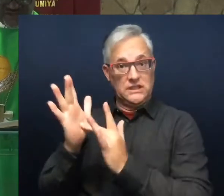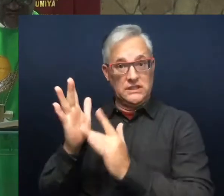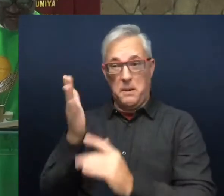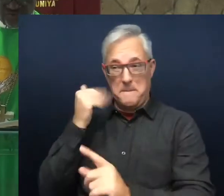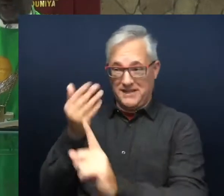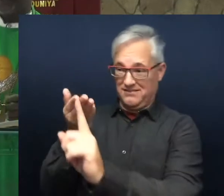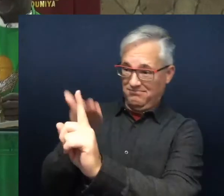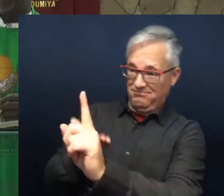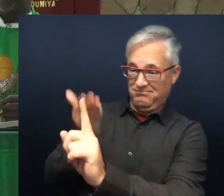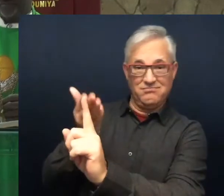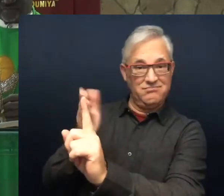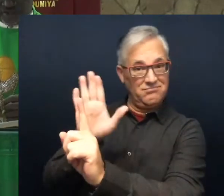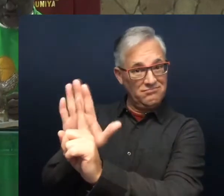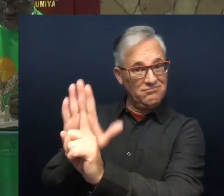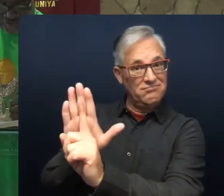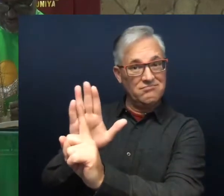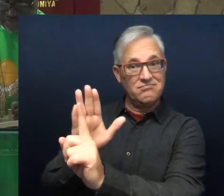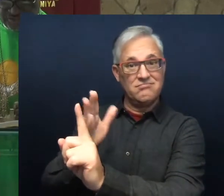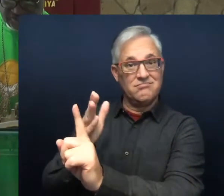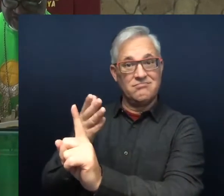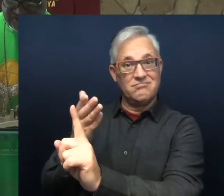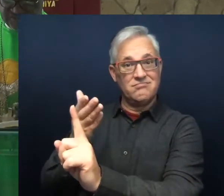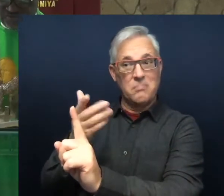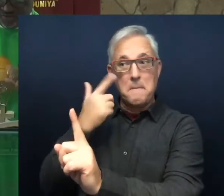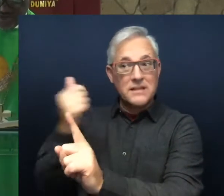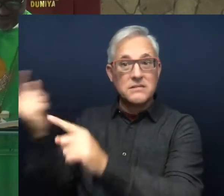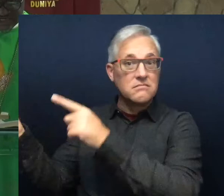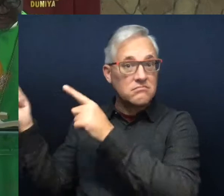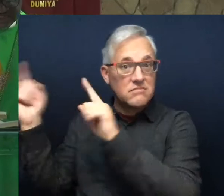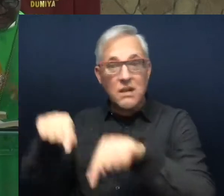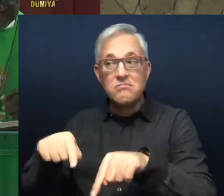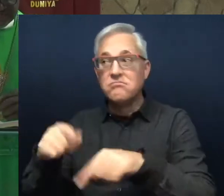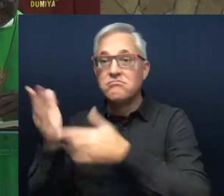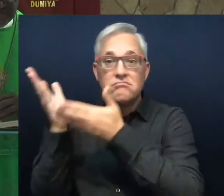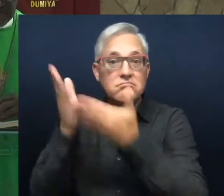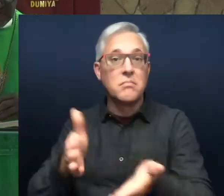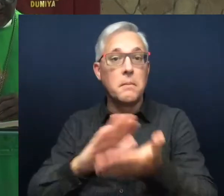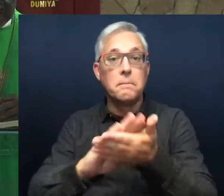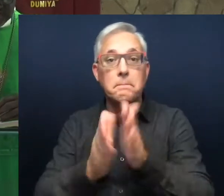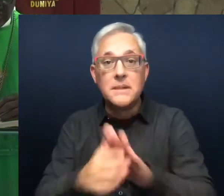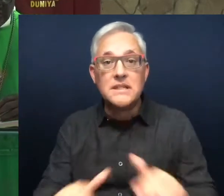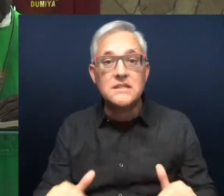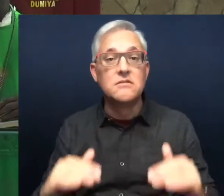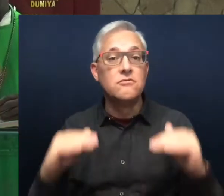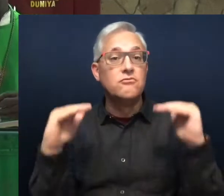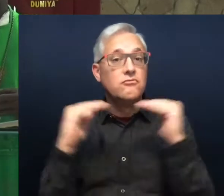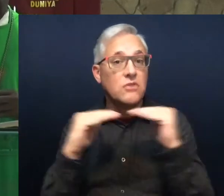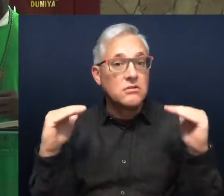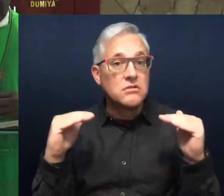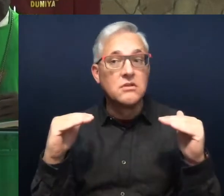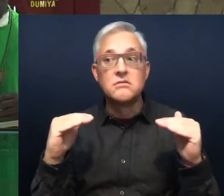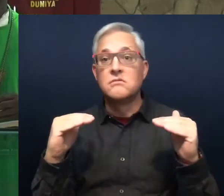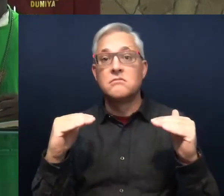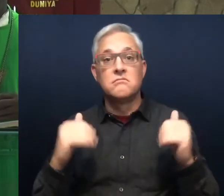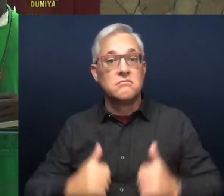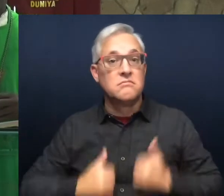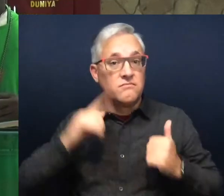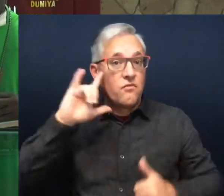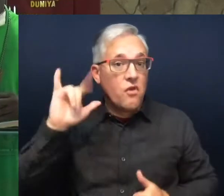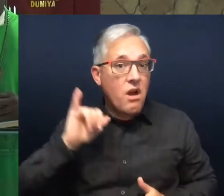is and was, not because he came to bring peace and justice and offer eternal life.